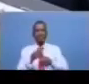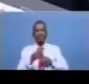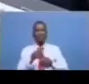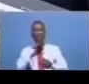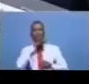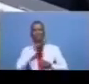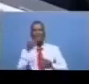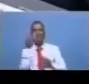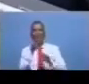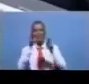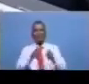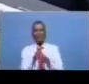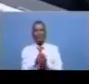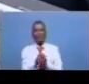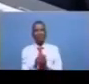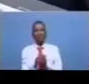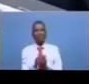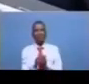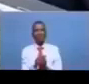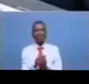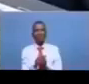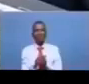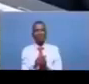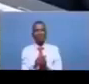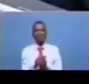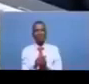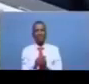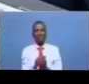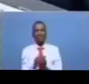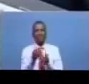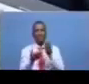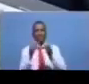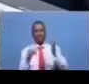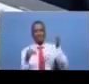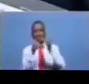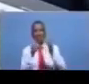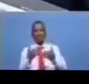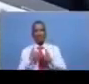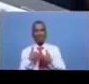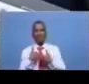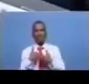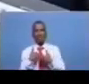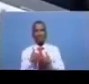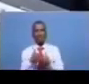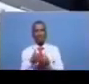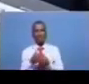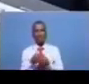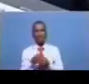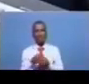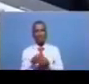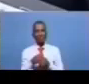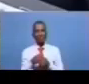somebody that you may never be able to even come close to what they have attained or achieved in life? I'm not sure that even